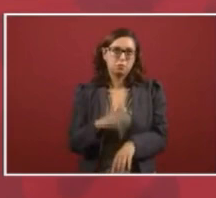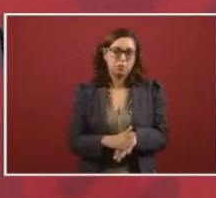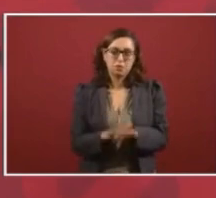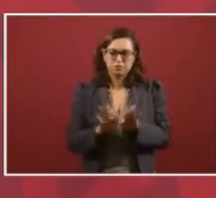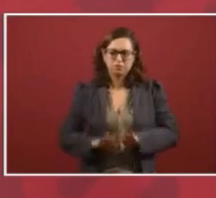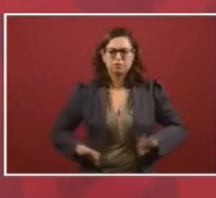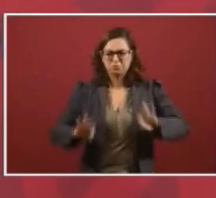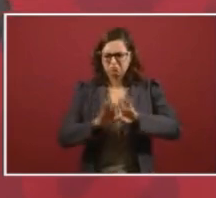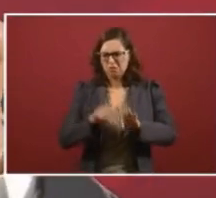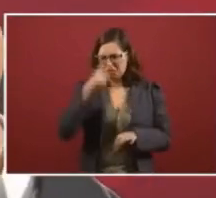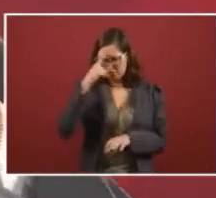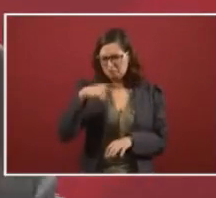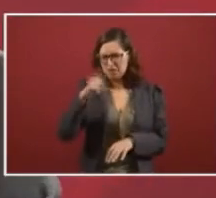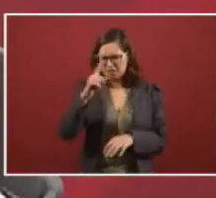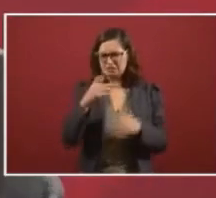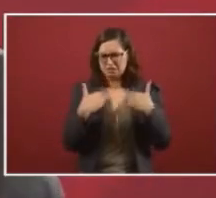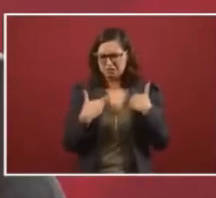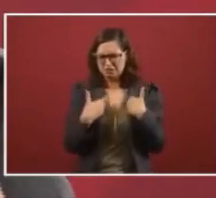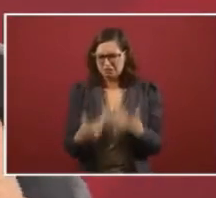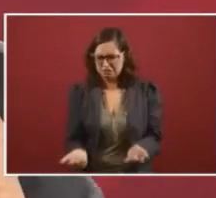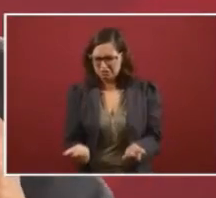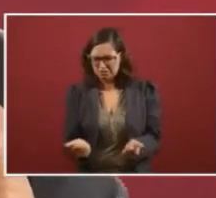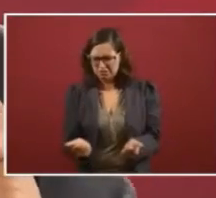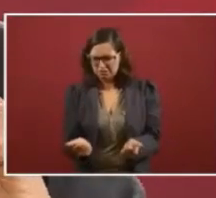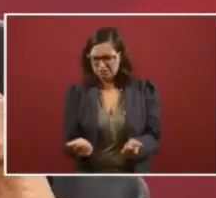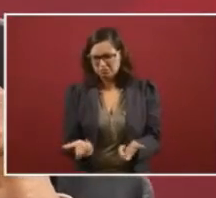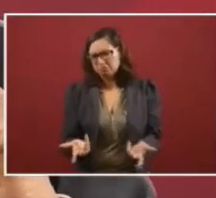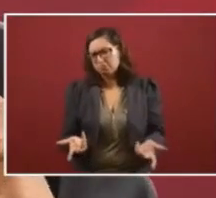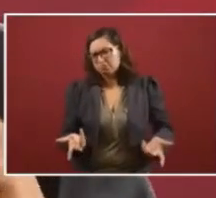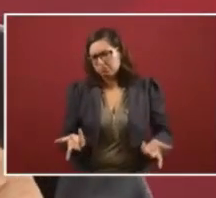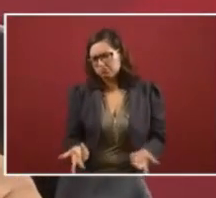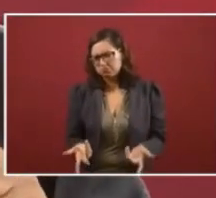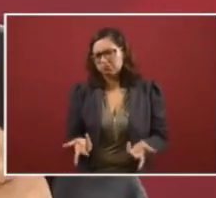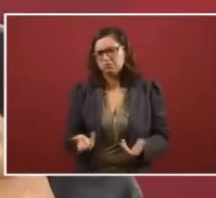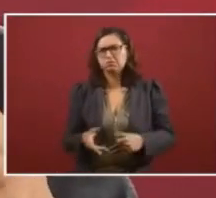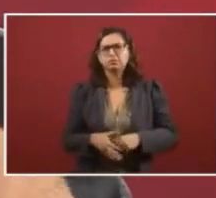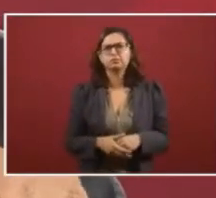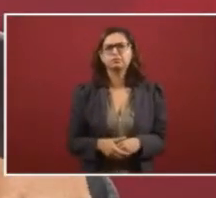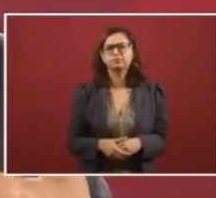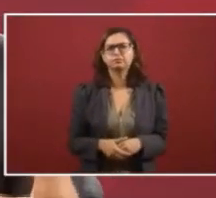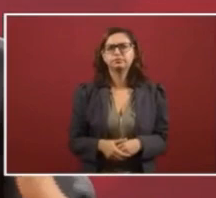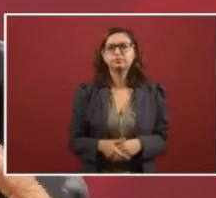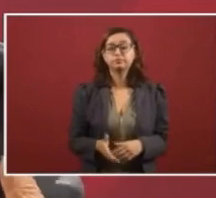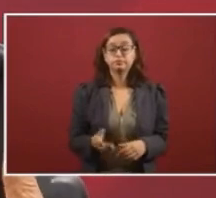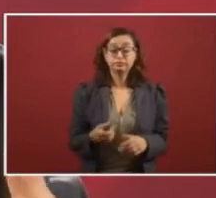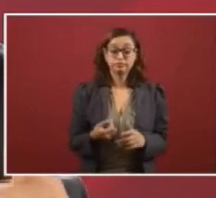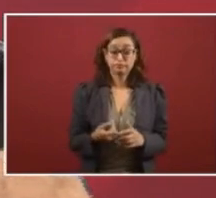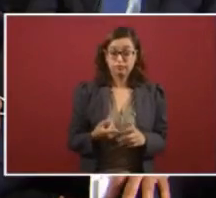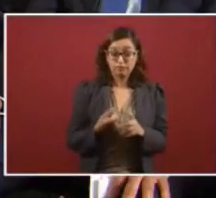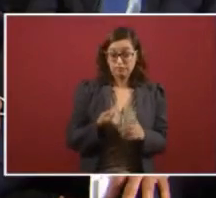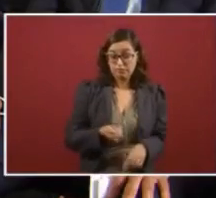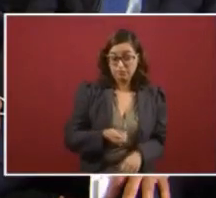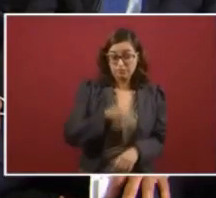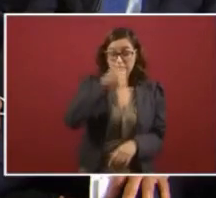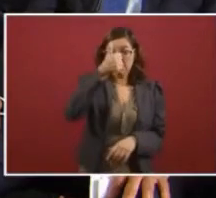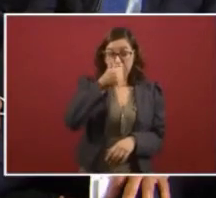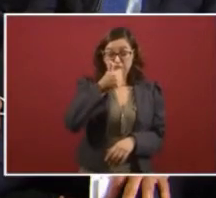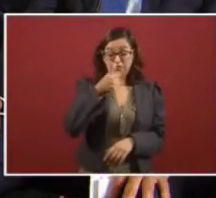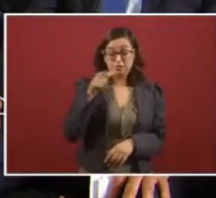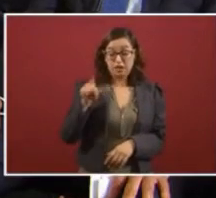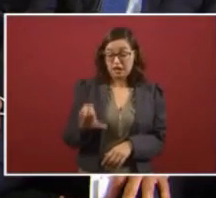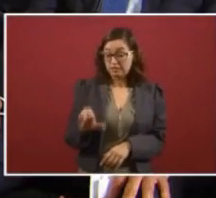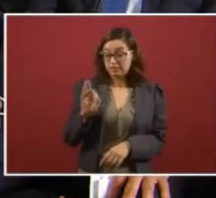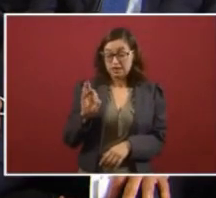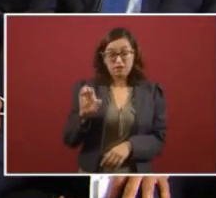This will not be very efficient, but a tariff that was originally set as